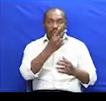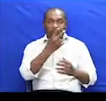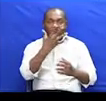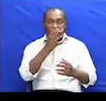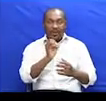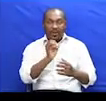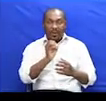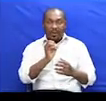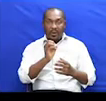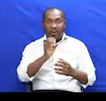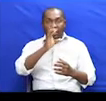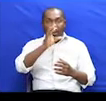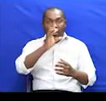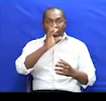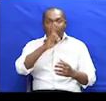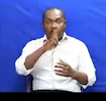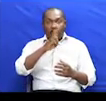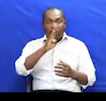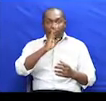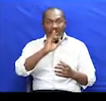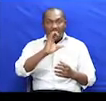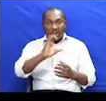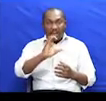250 cubic centimeter